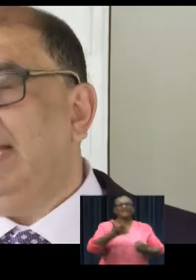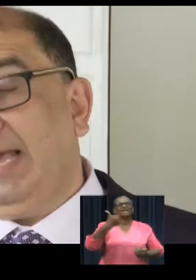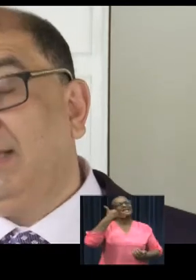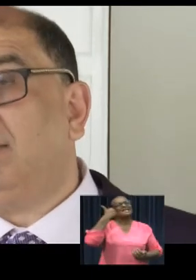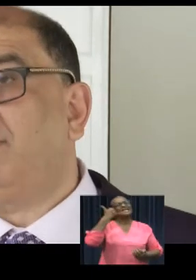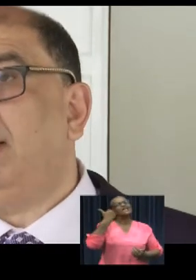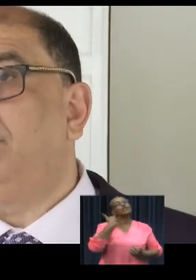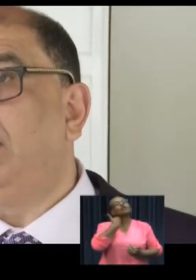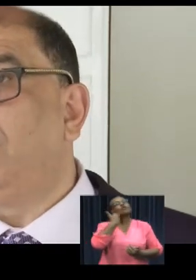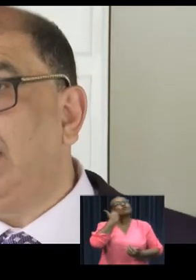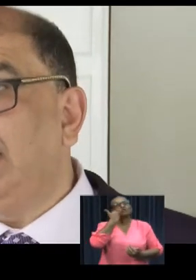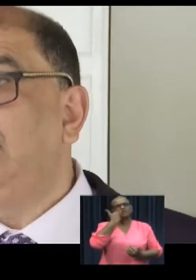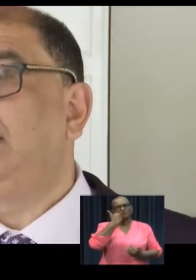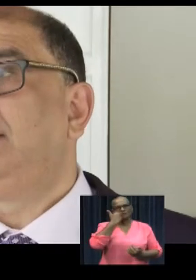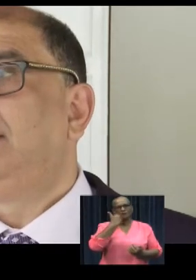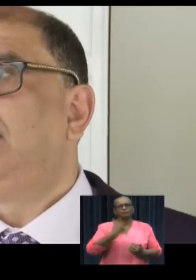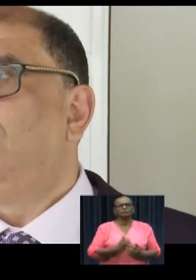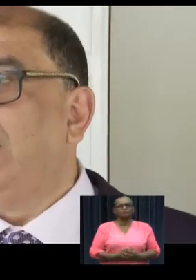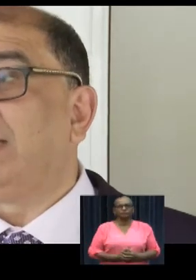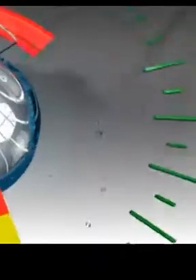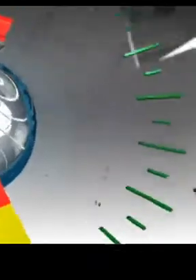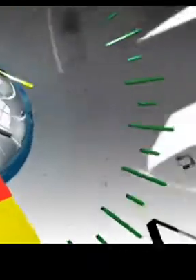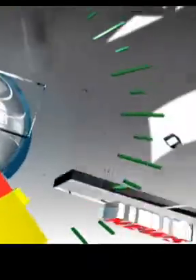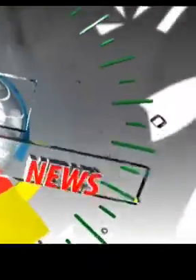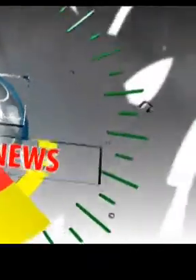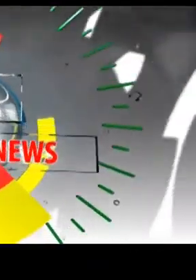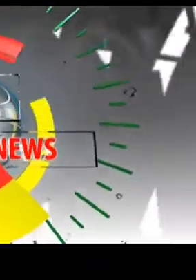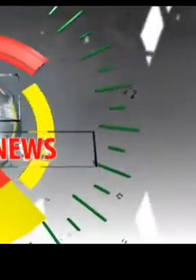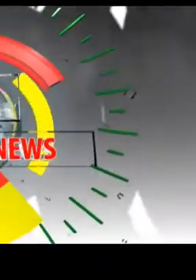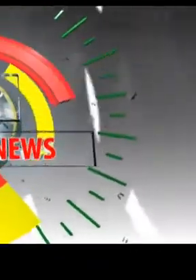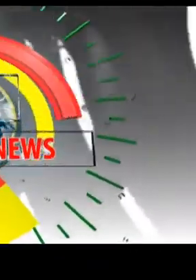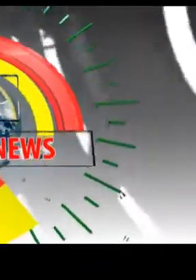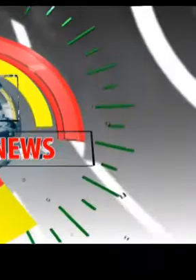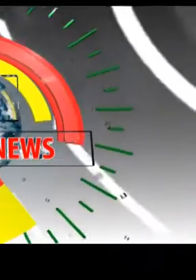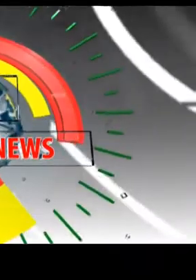the worldwide dreaded yellow fever.